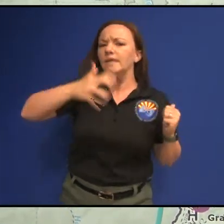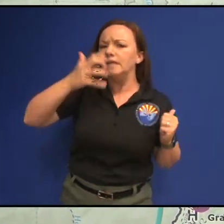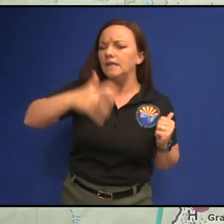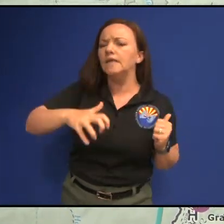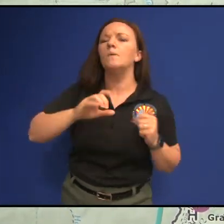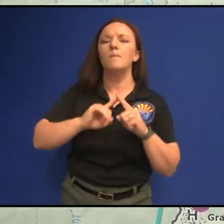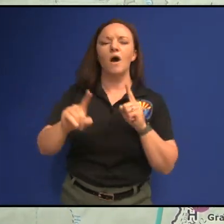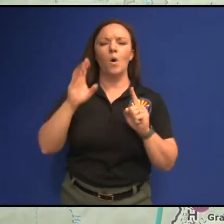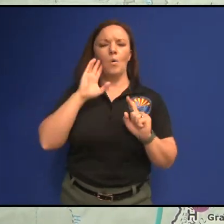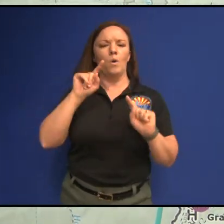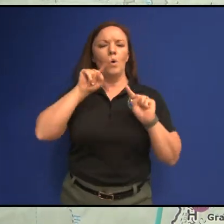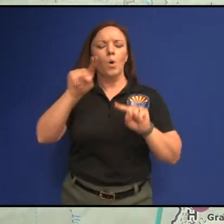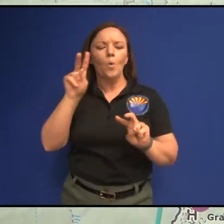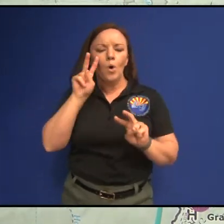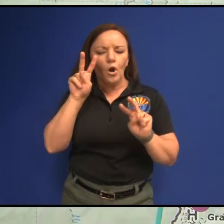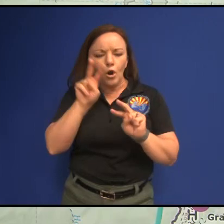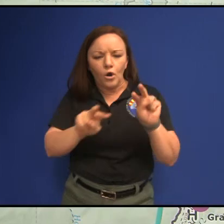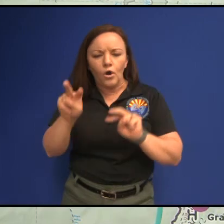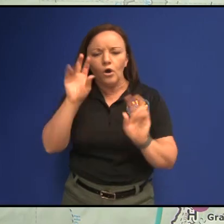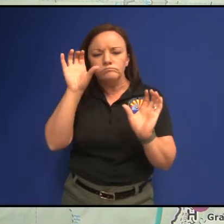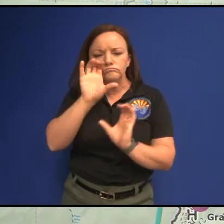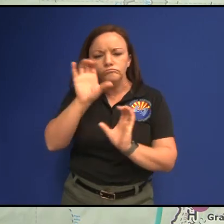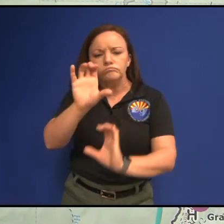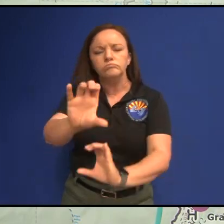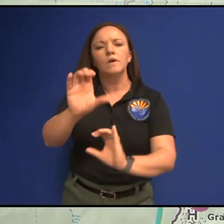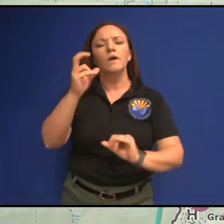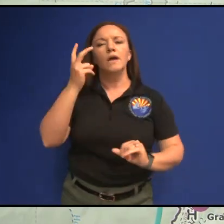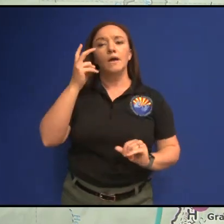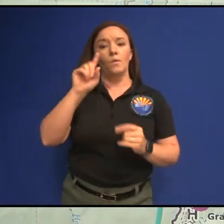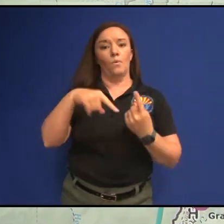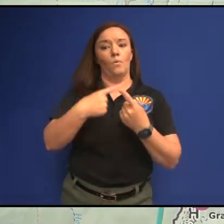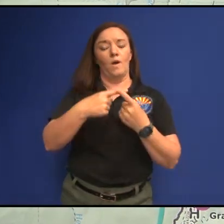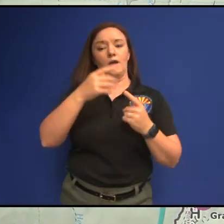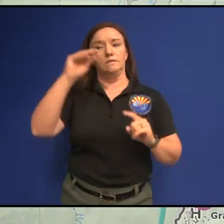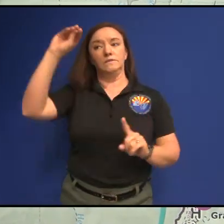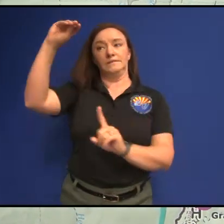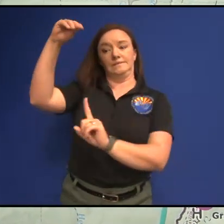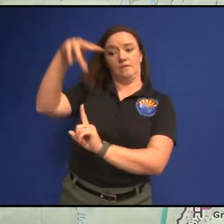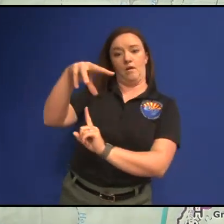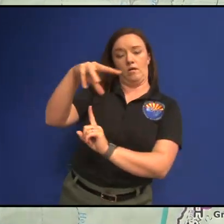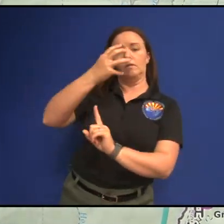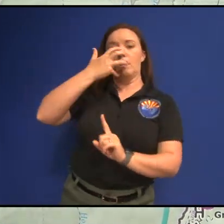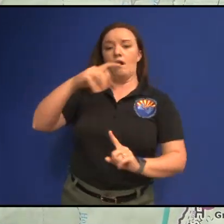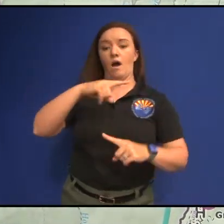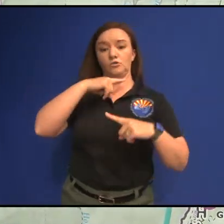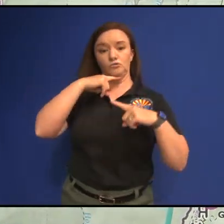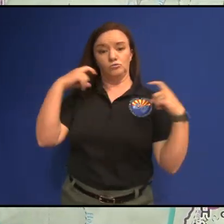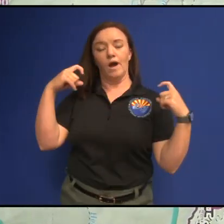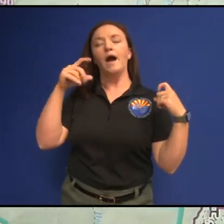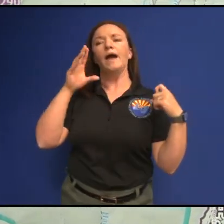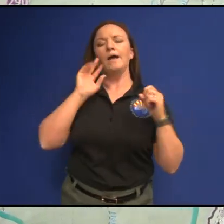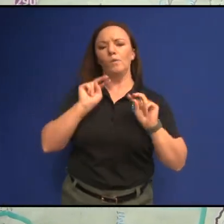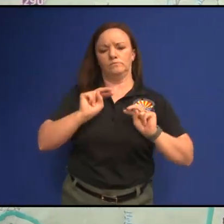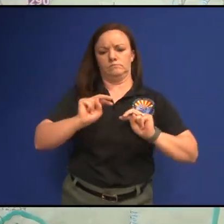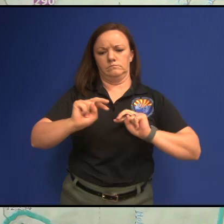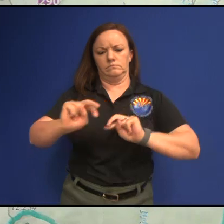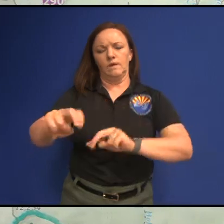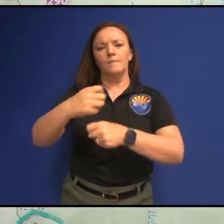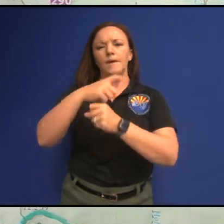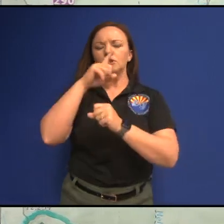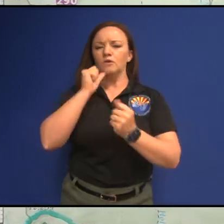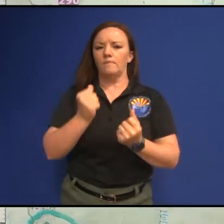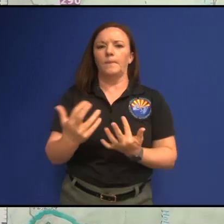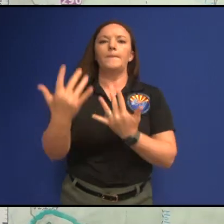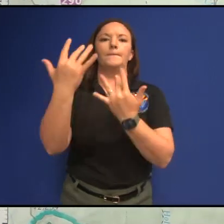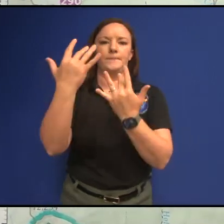of hiding as the hotter, drier, and the sun gets on it. They'll work to make sure that perimeter is secure, and that's in that